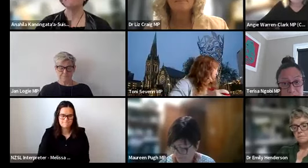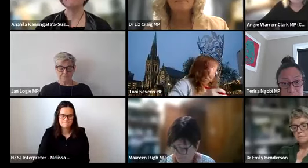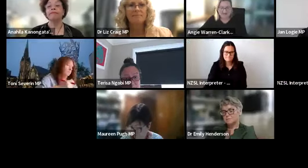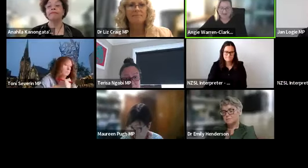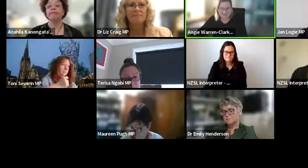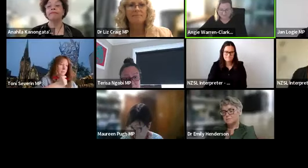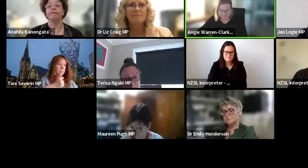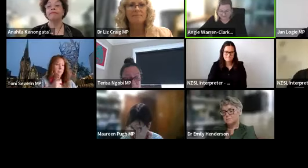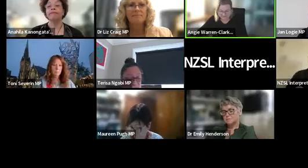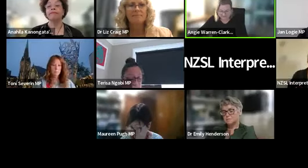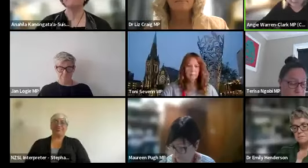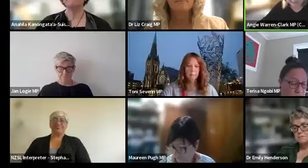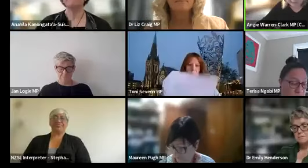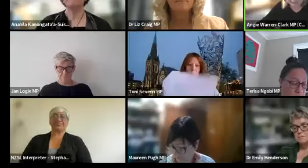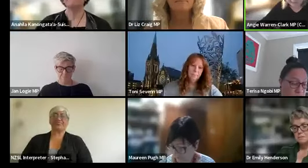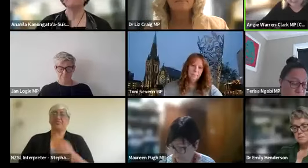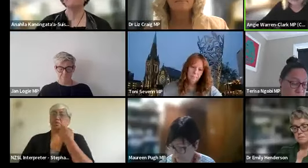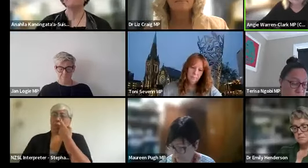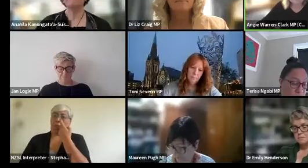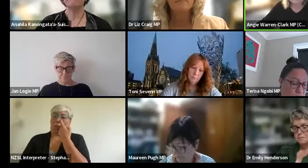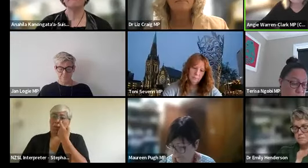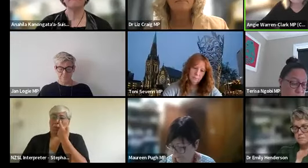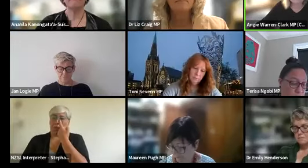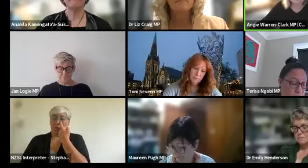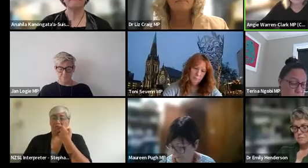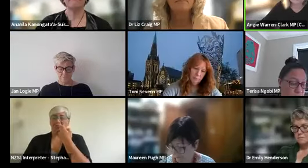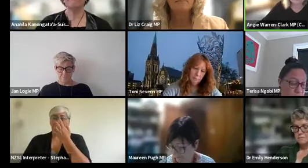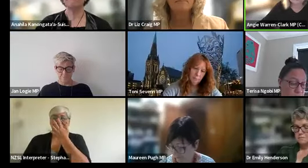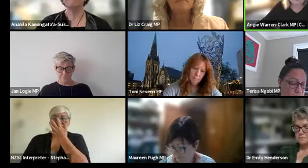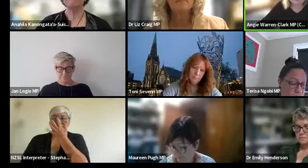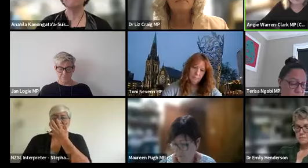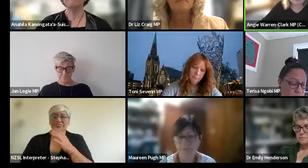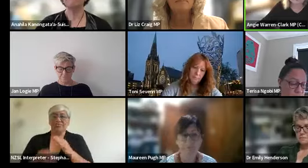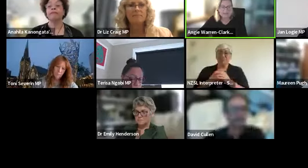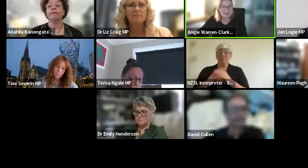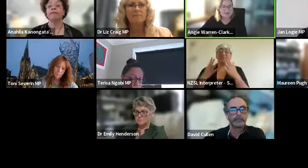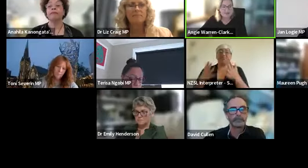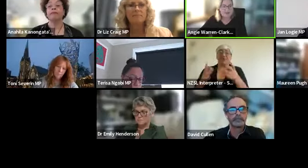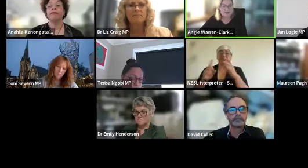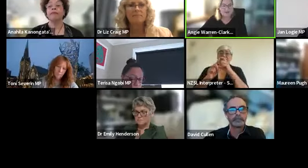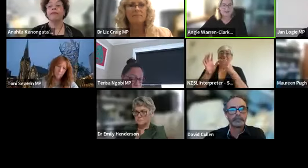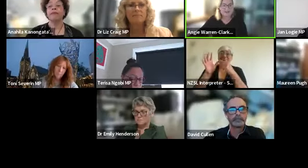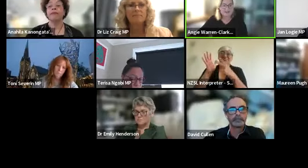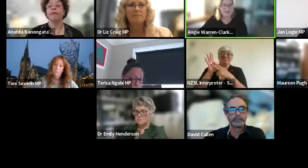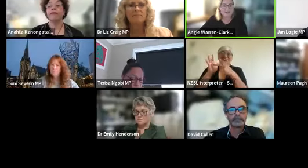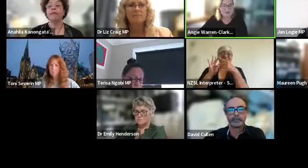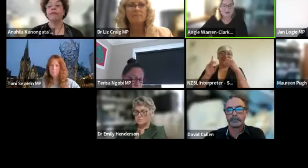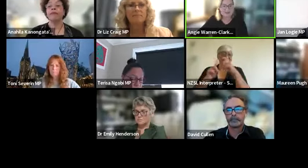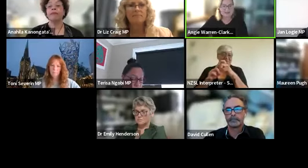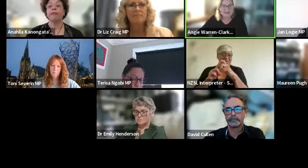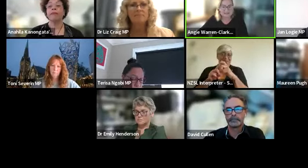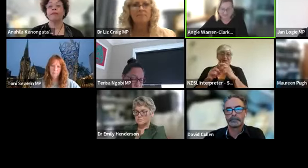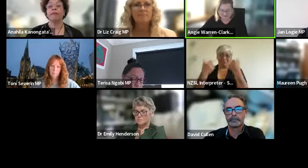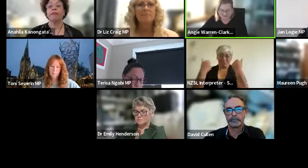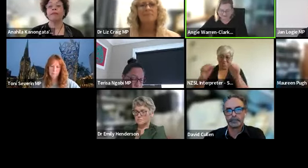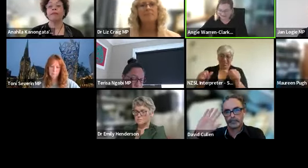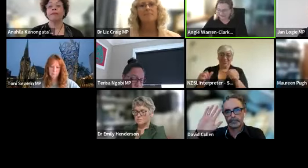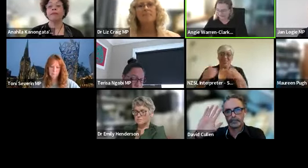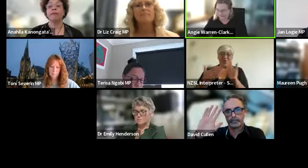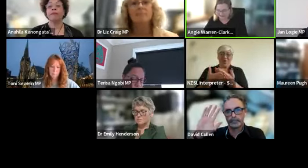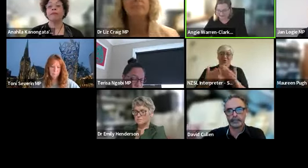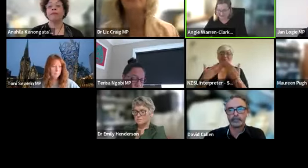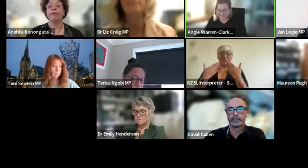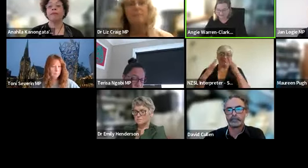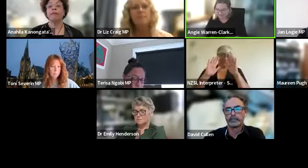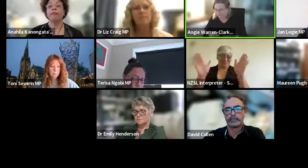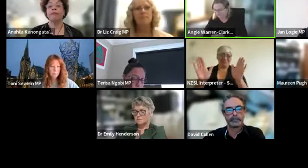So we have the next submitter is David Cullen. I see there you are, David. I see